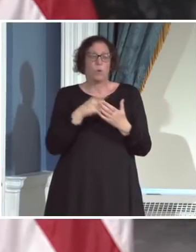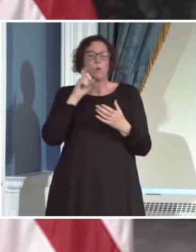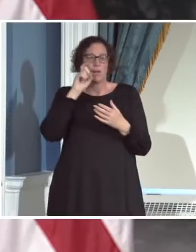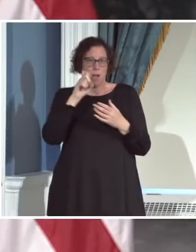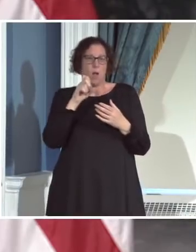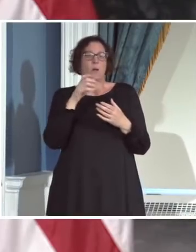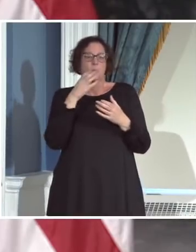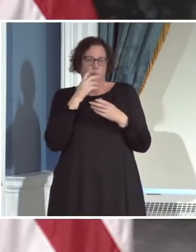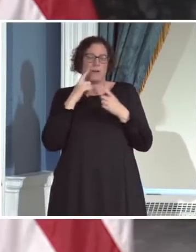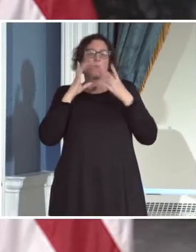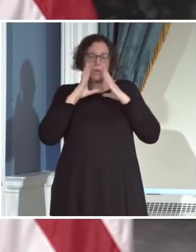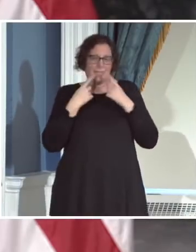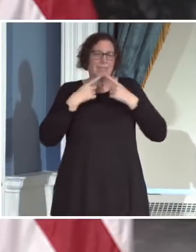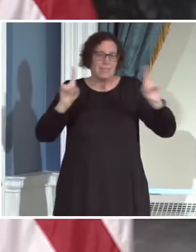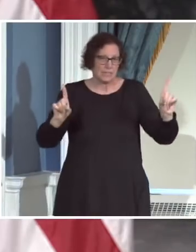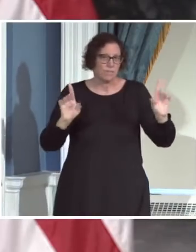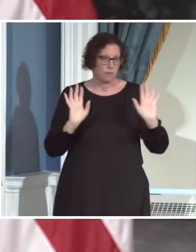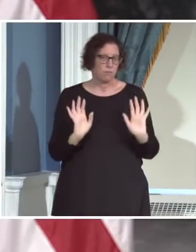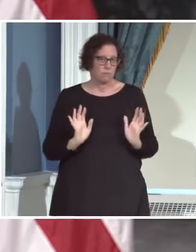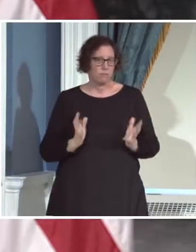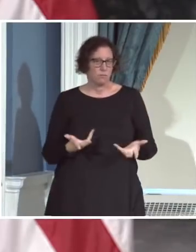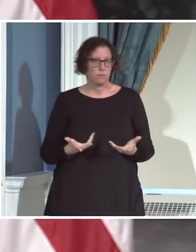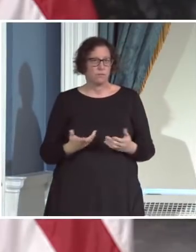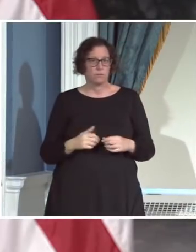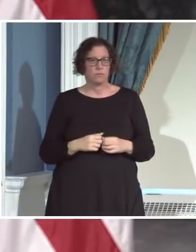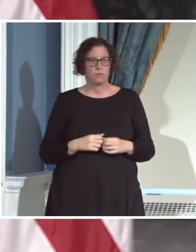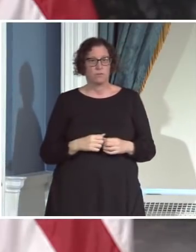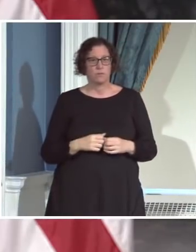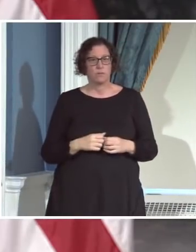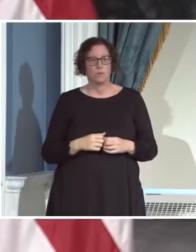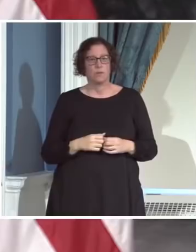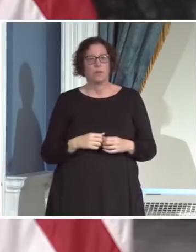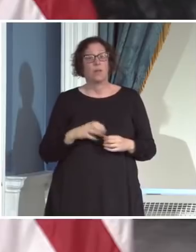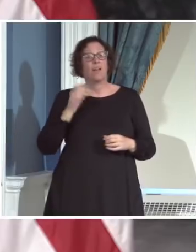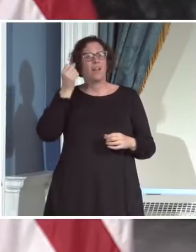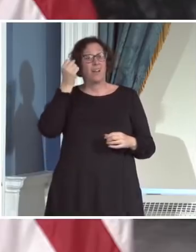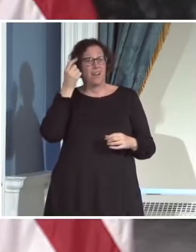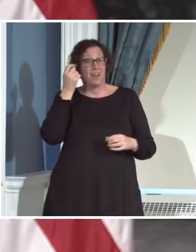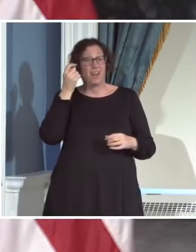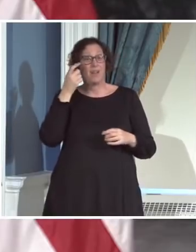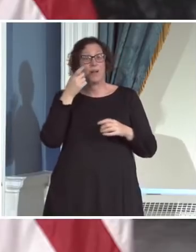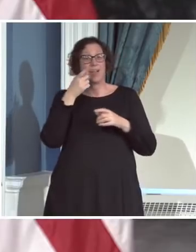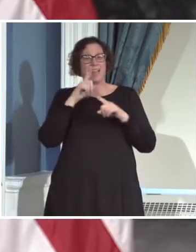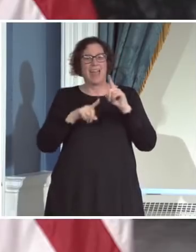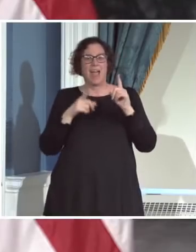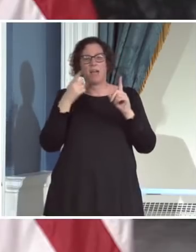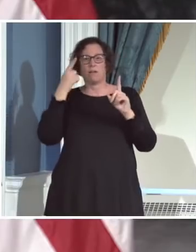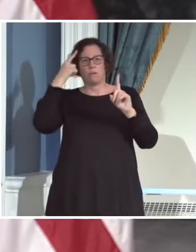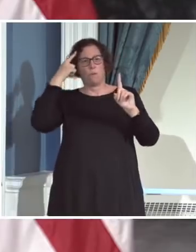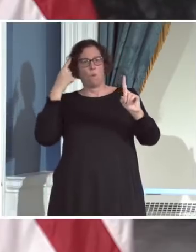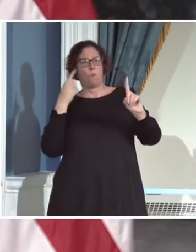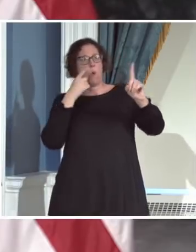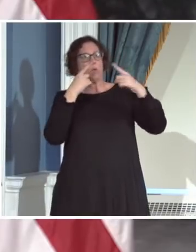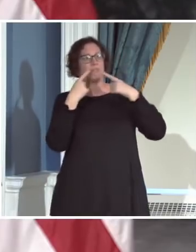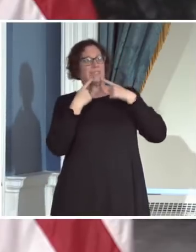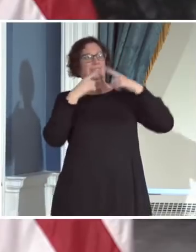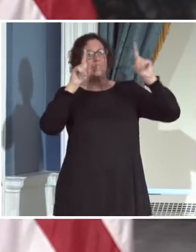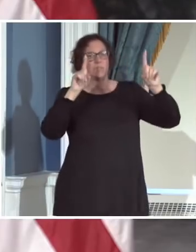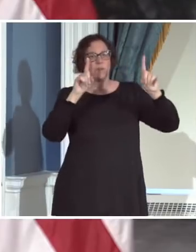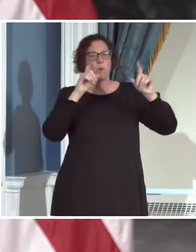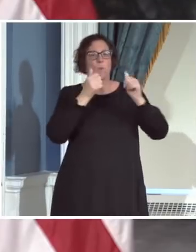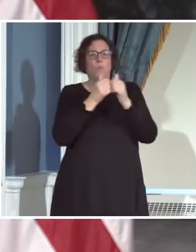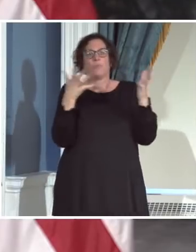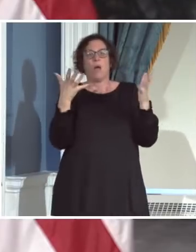The great, powerful truth is you can't achieve the goal without all the pieces coming together. So the beds, in some ways,